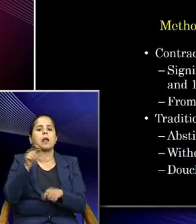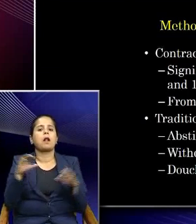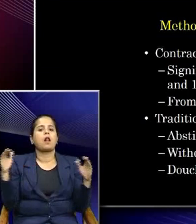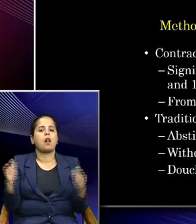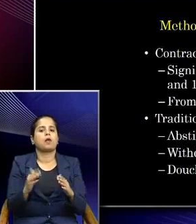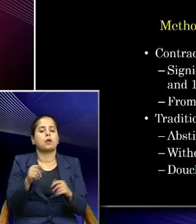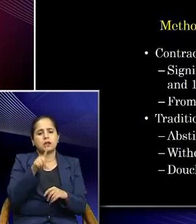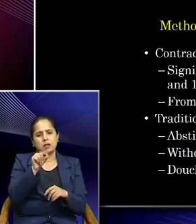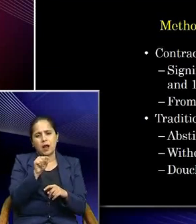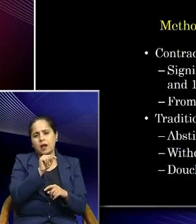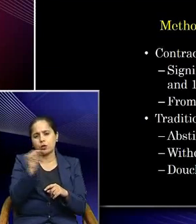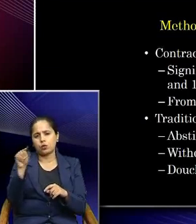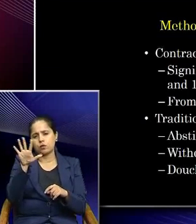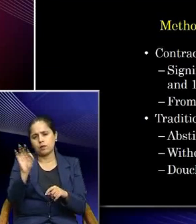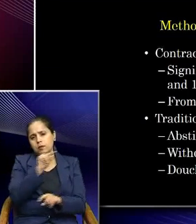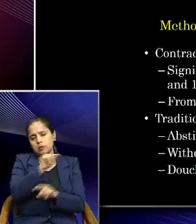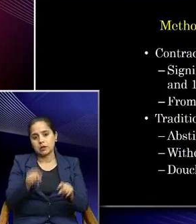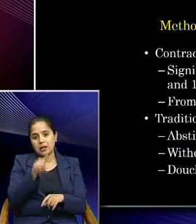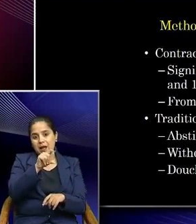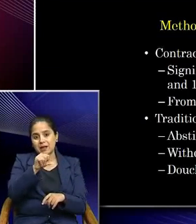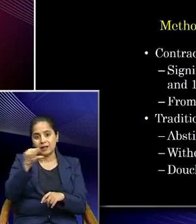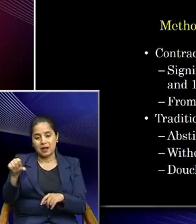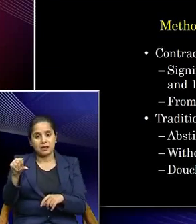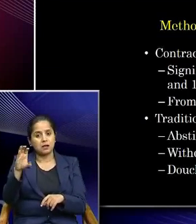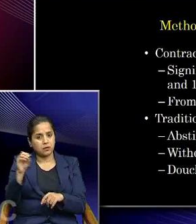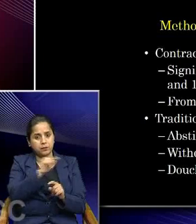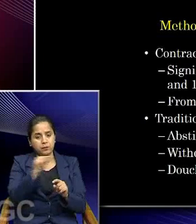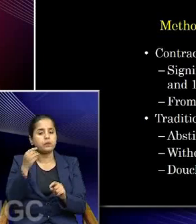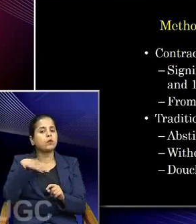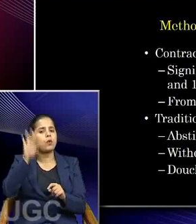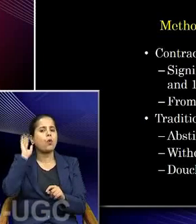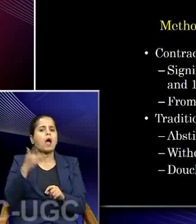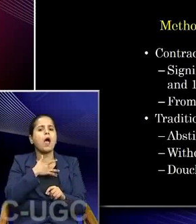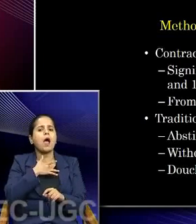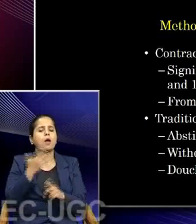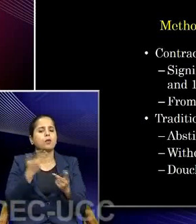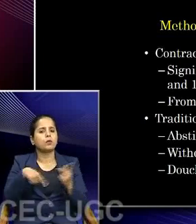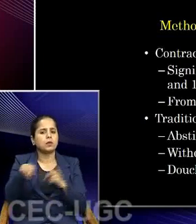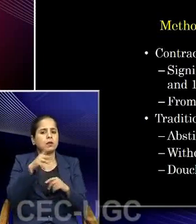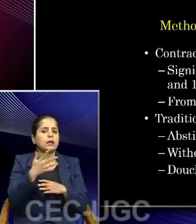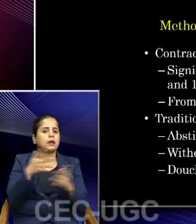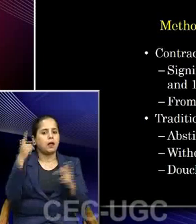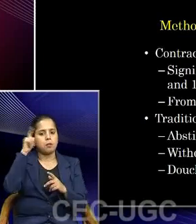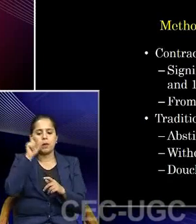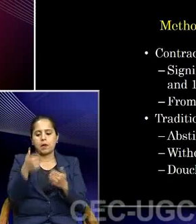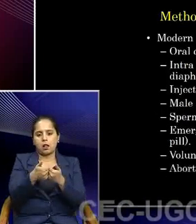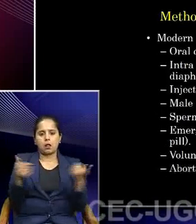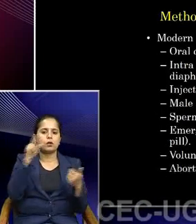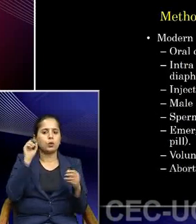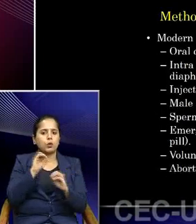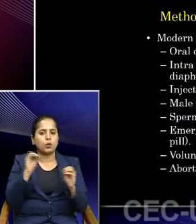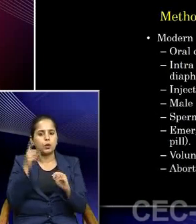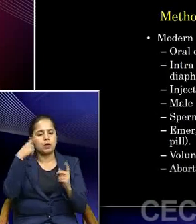10% to 50% in 1990s. And what are the traditional method? Abstinence, sexual abstinence, withdrawal,